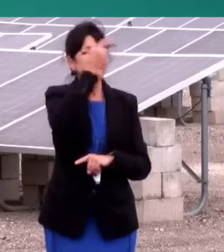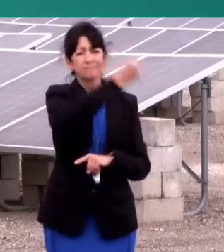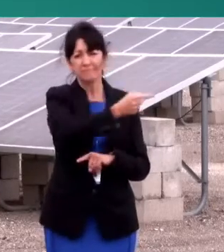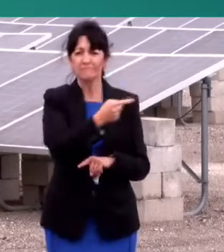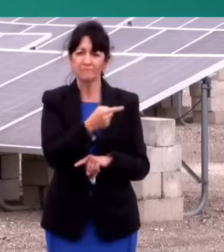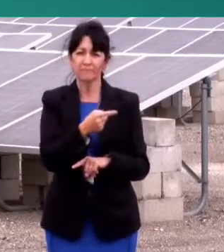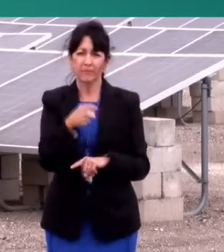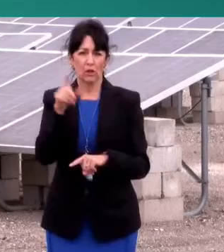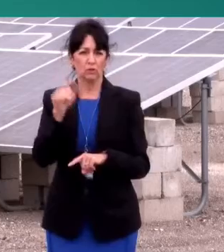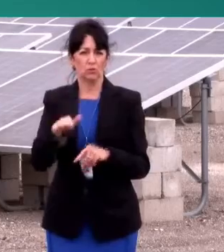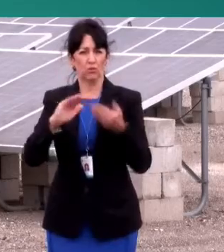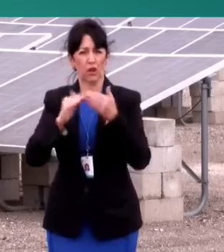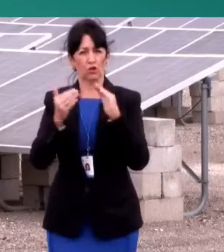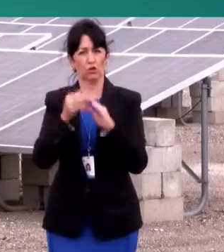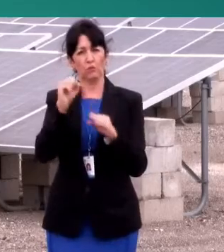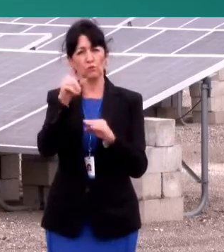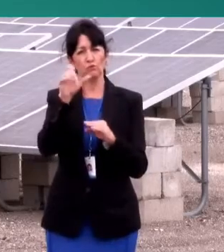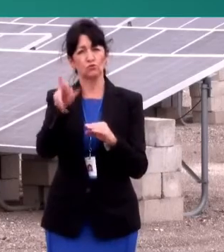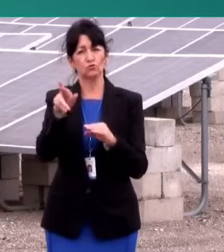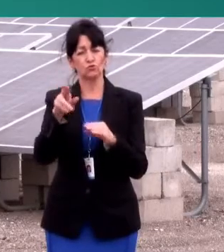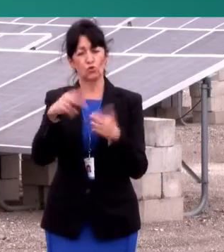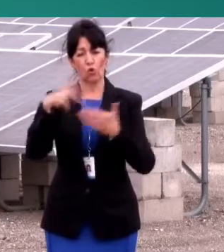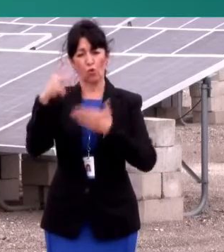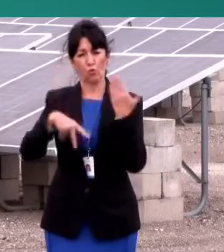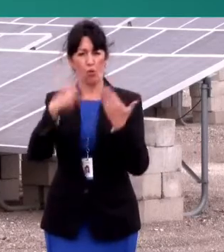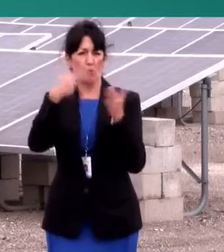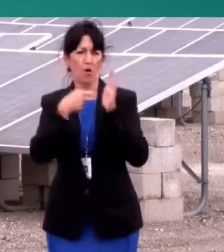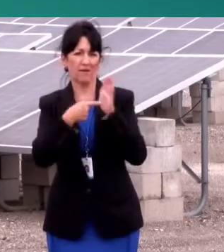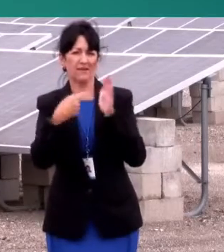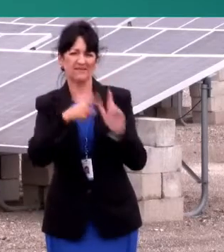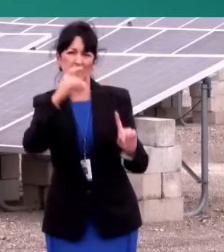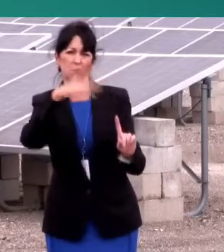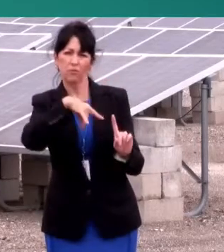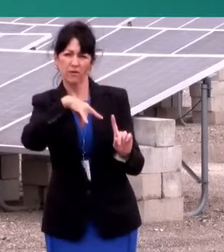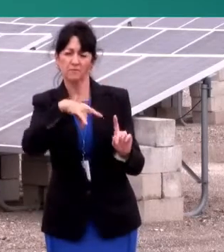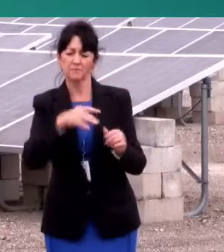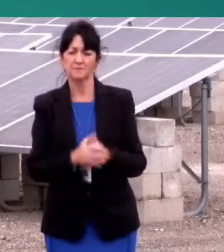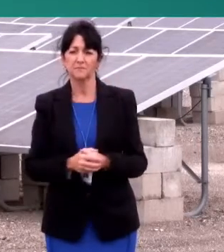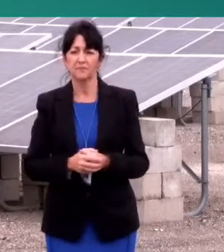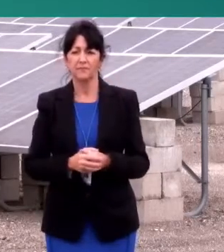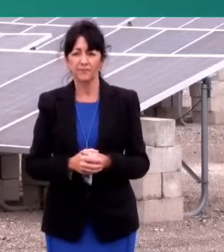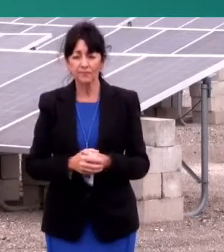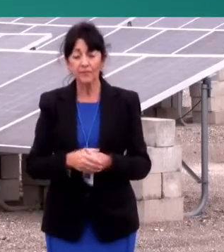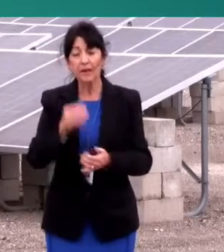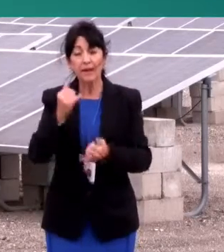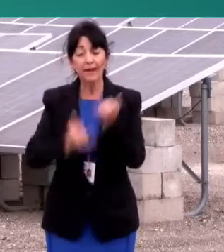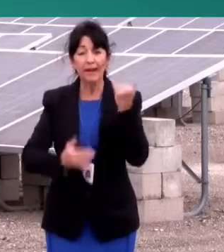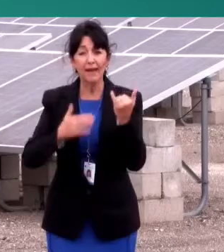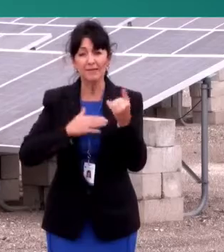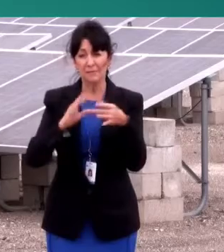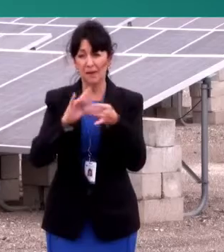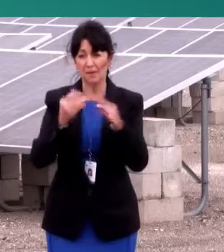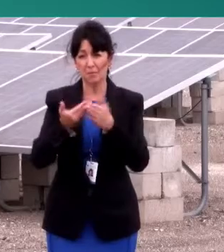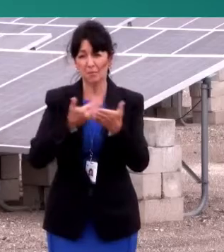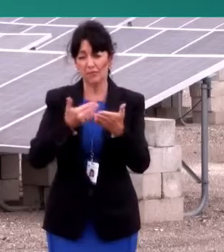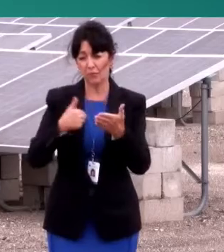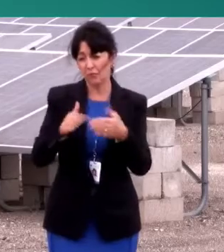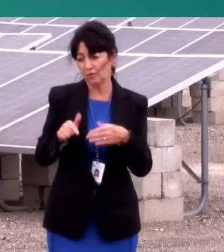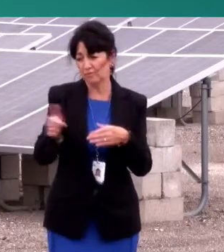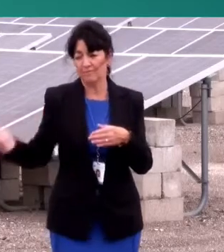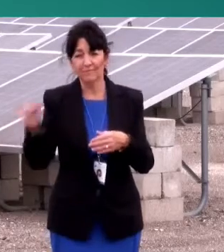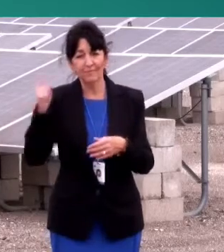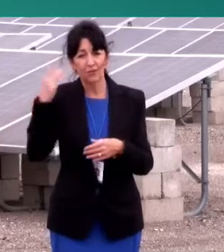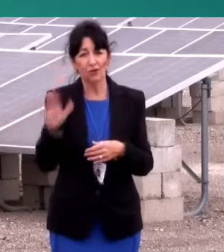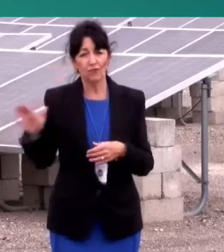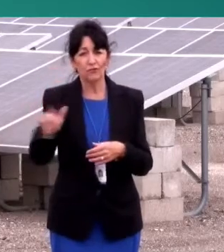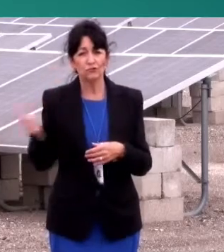the community solar program in the state of Delaware will work. One last point before I turn it over to the governor